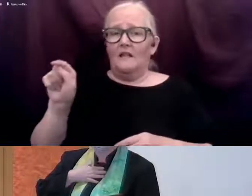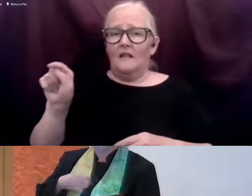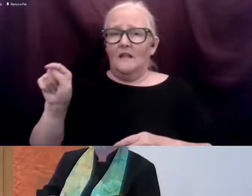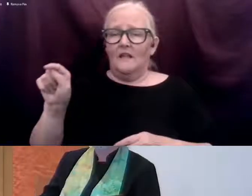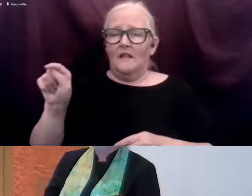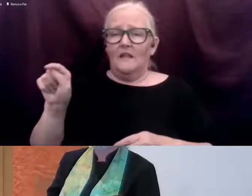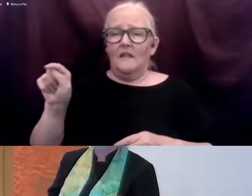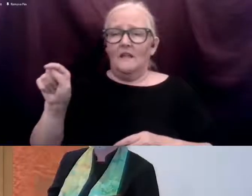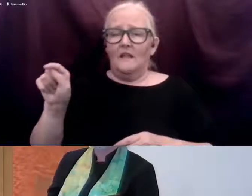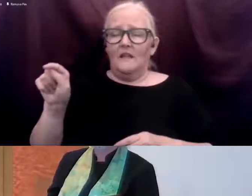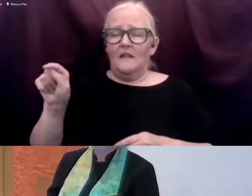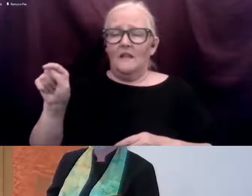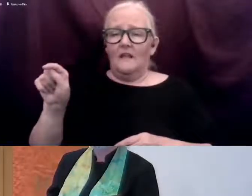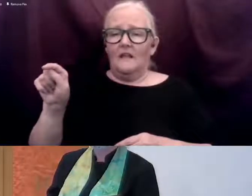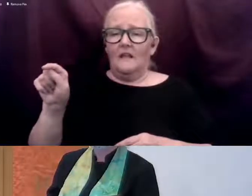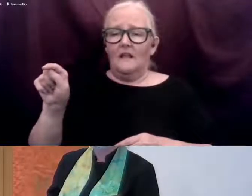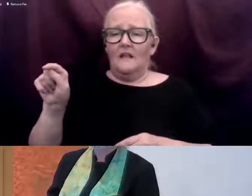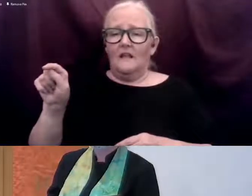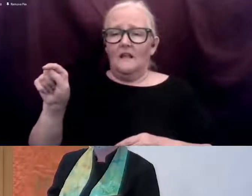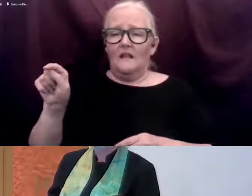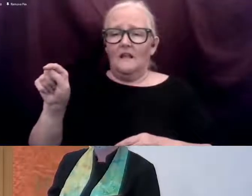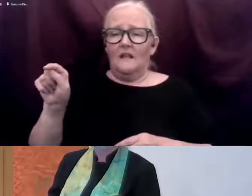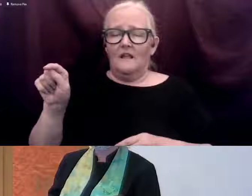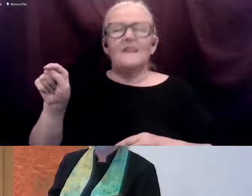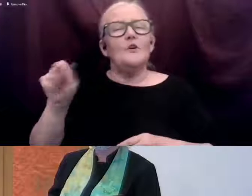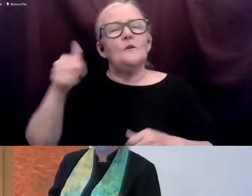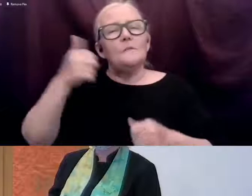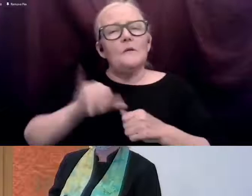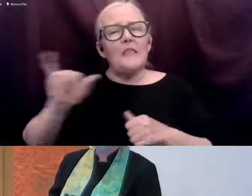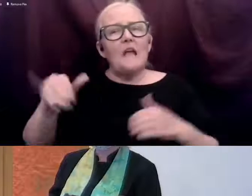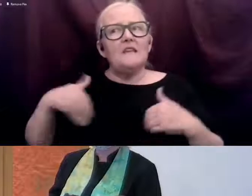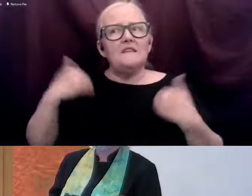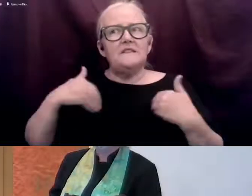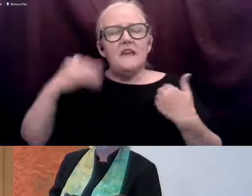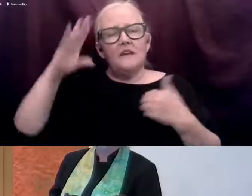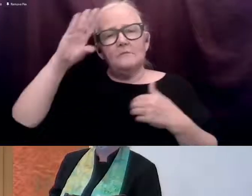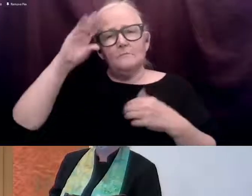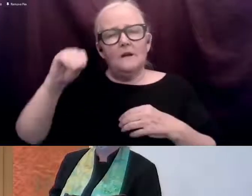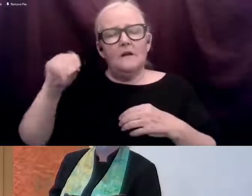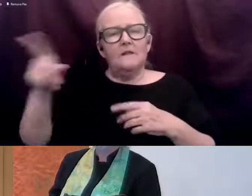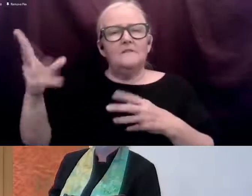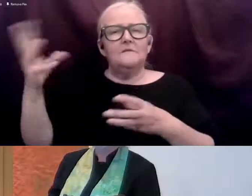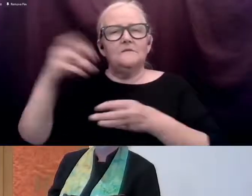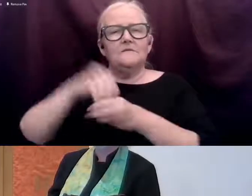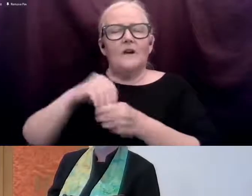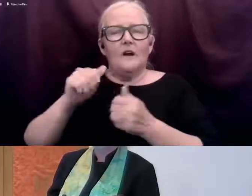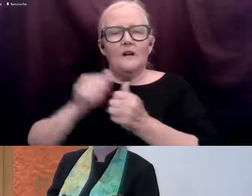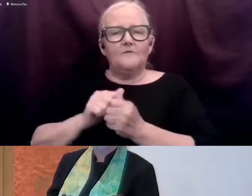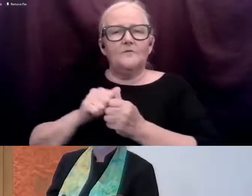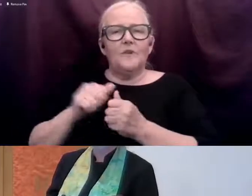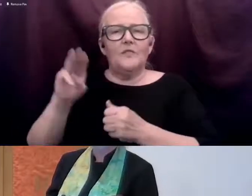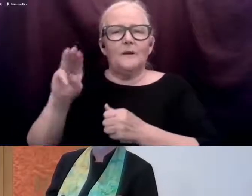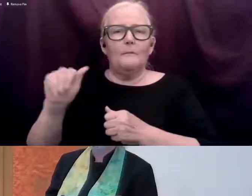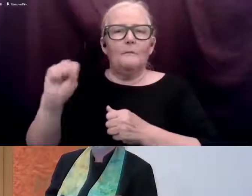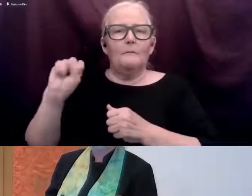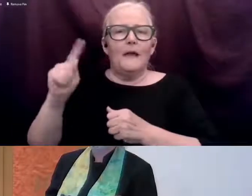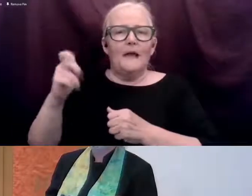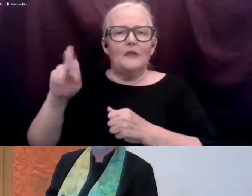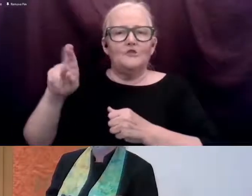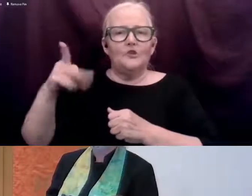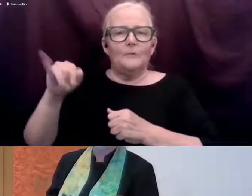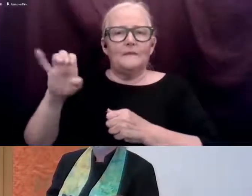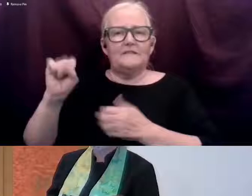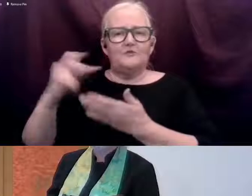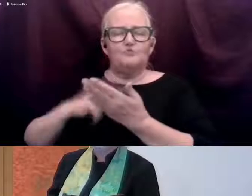he's now a young man who is part of the Life Pieces for Masterpieces program that Phyllis is very involved with, that serves underprivileged